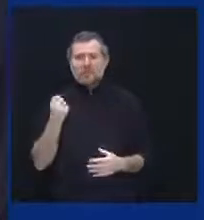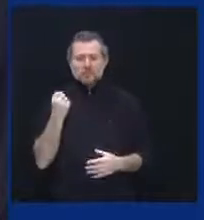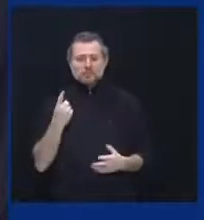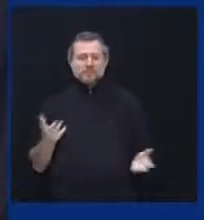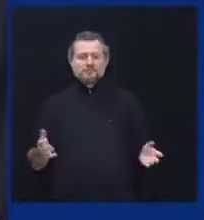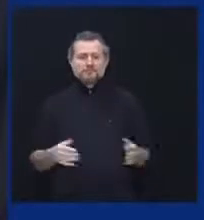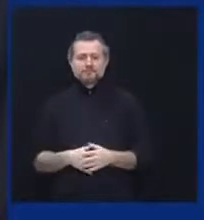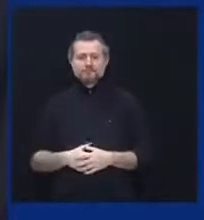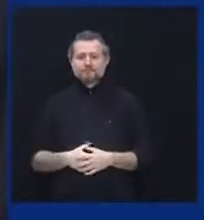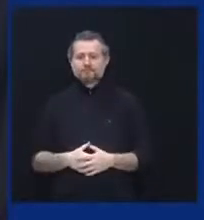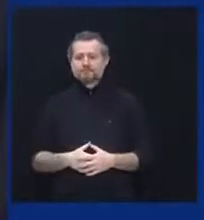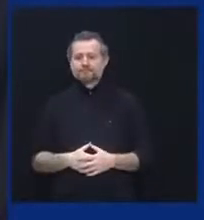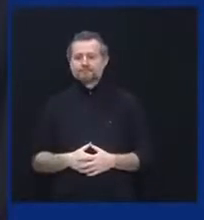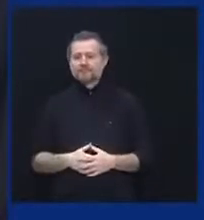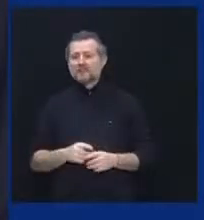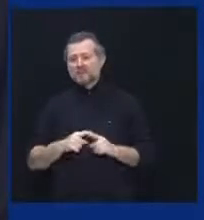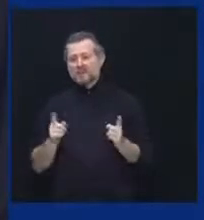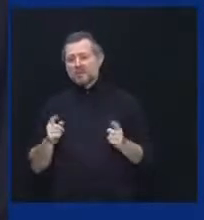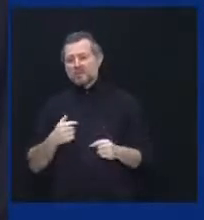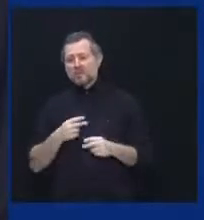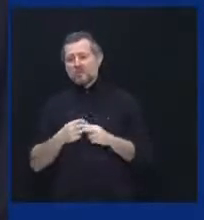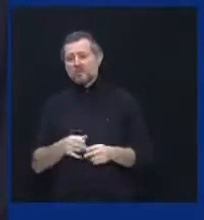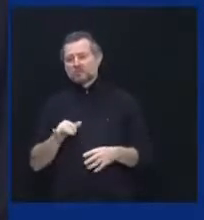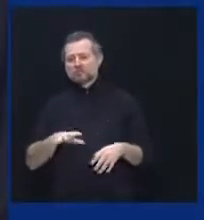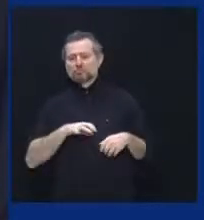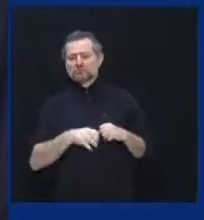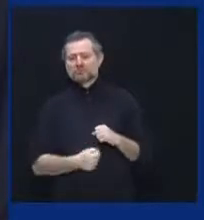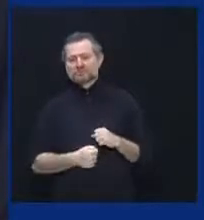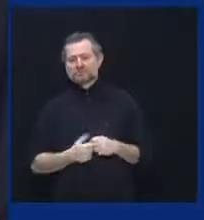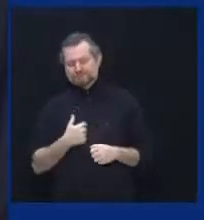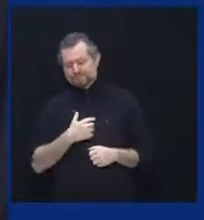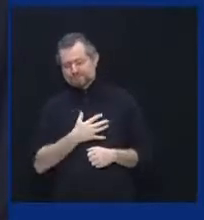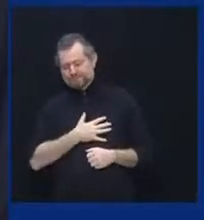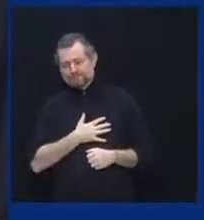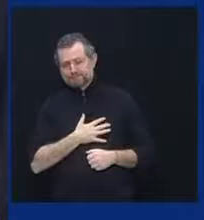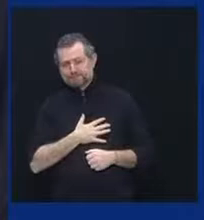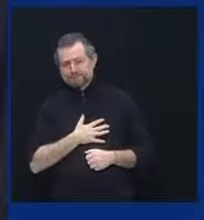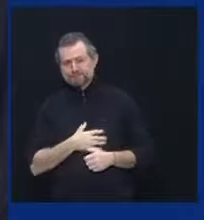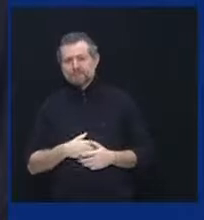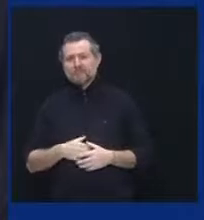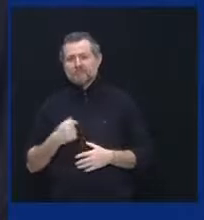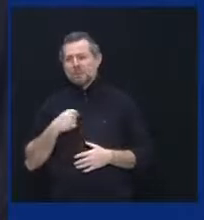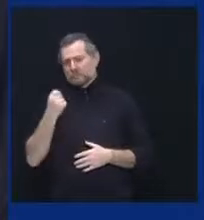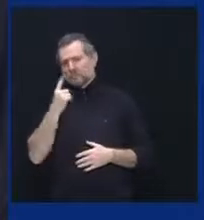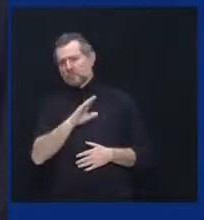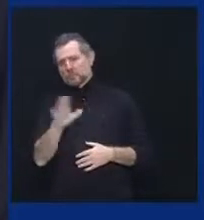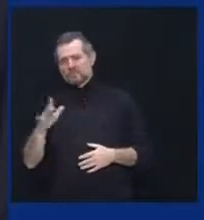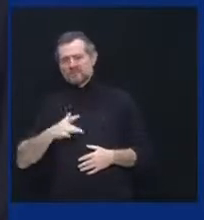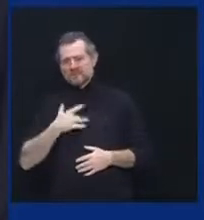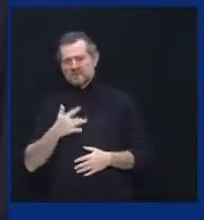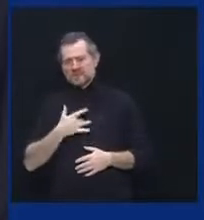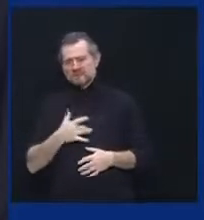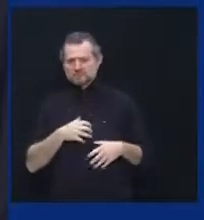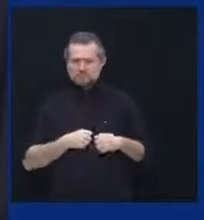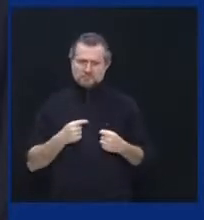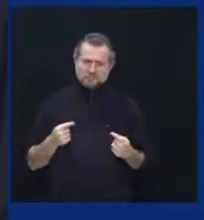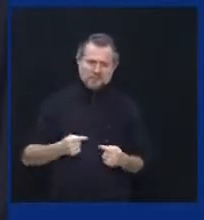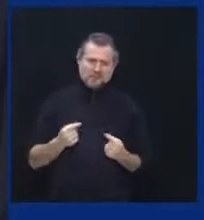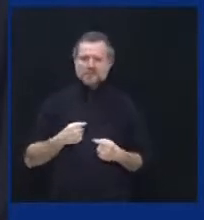But it was a tragedy. And I feel the anguish and I feel the pain.